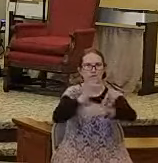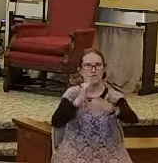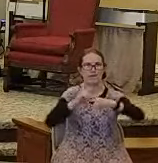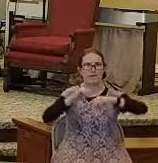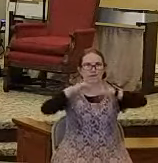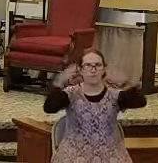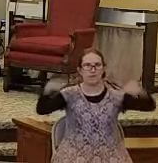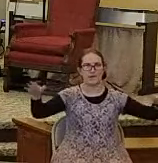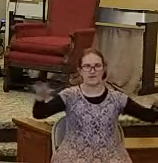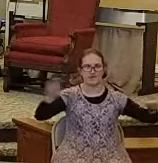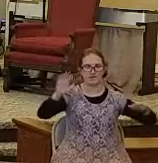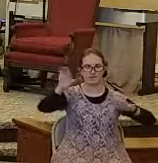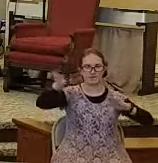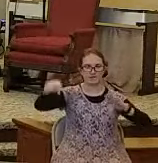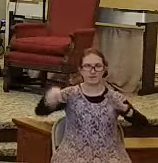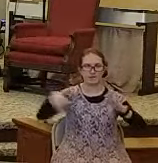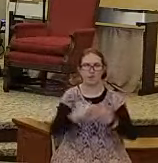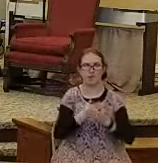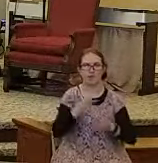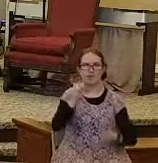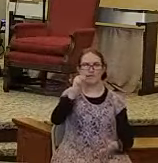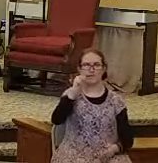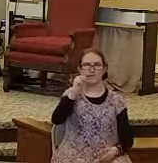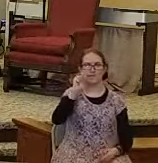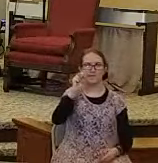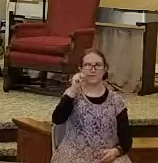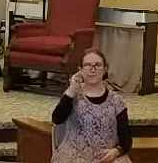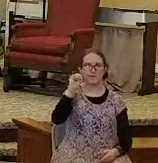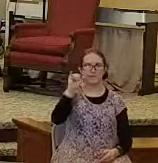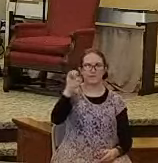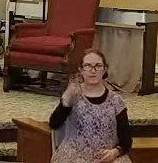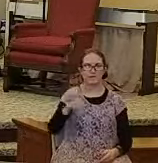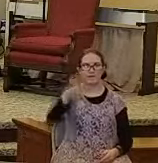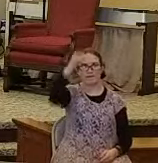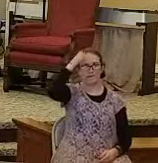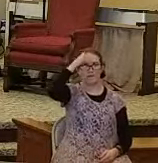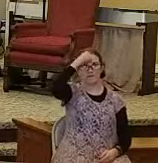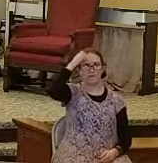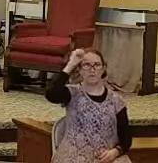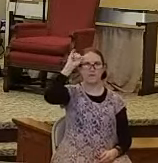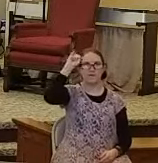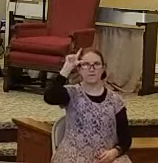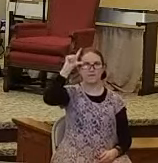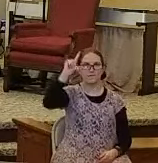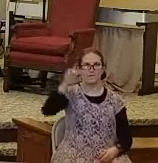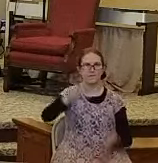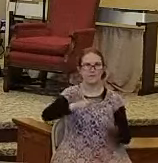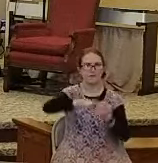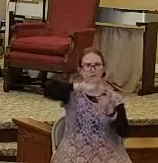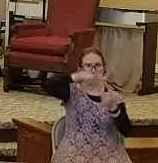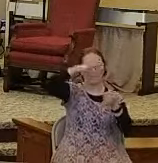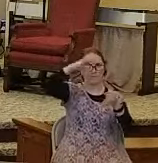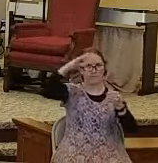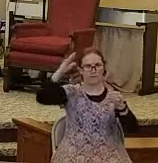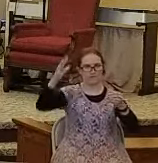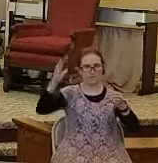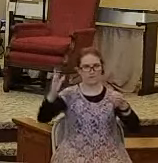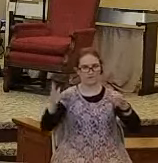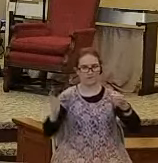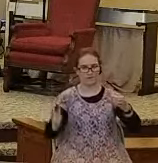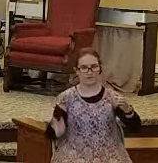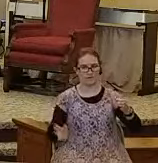me in the presence of mine enemies. Yes, sir. Thou anointest my head with oil. All right. My cup